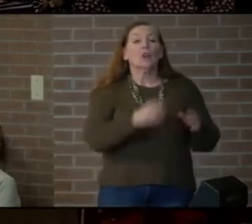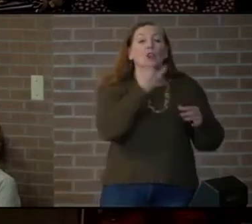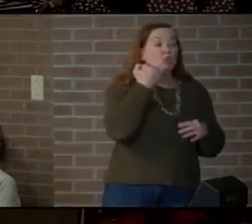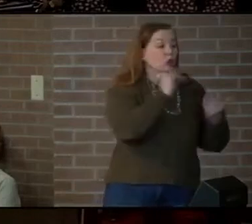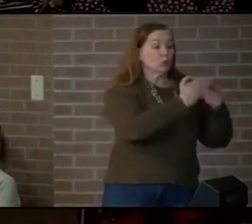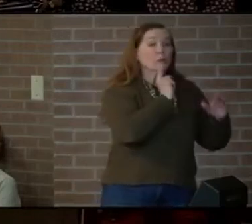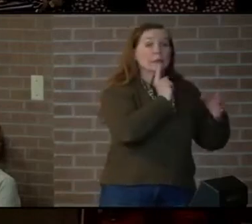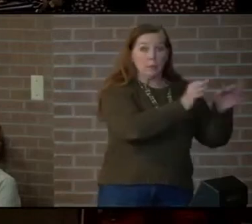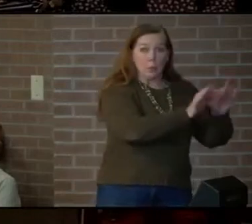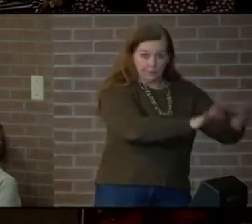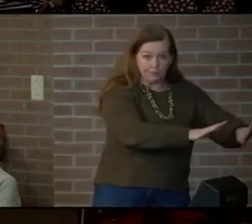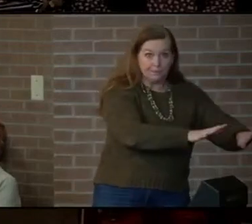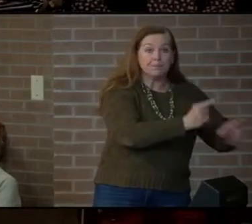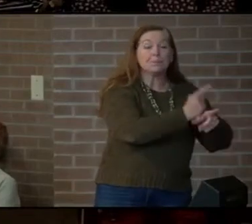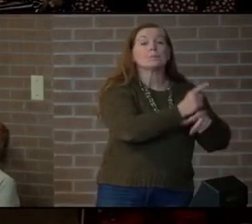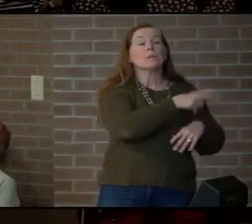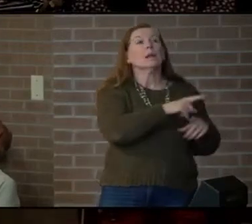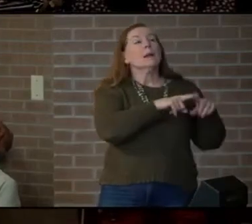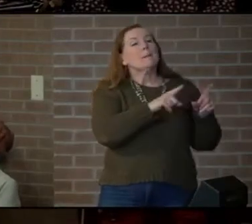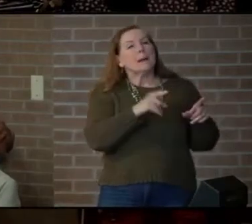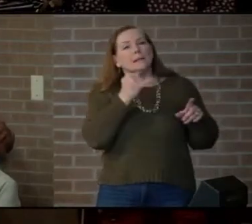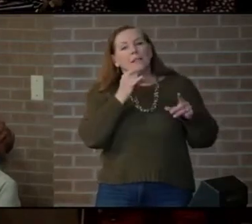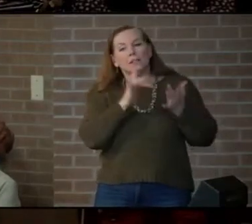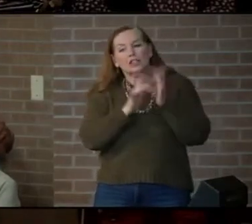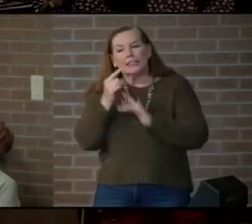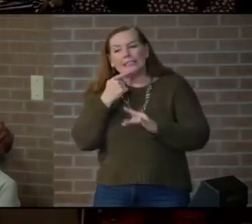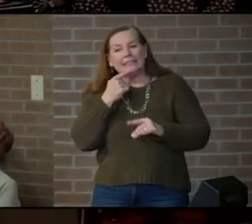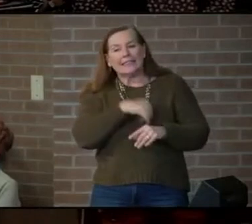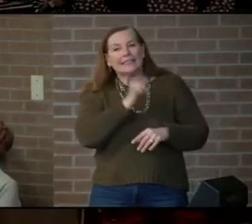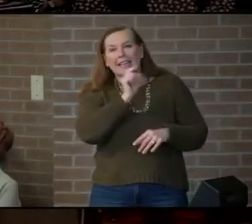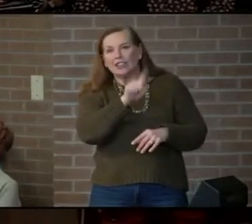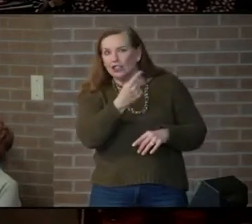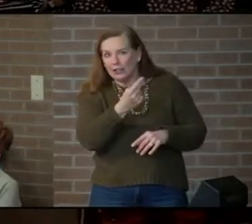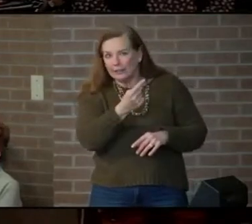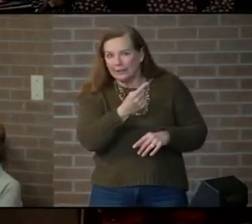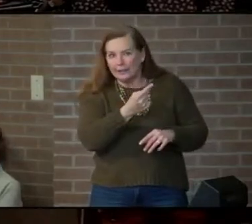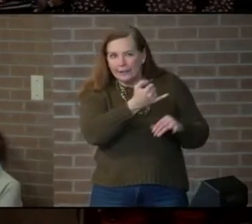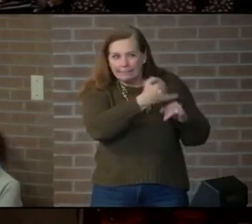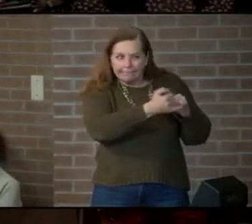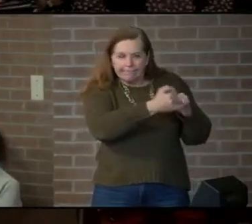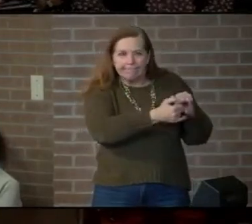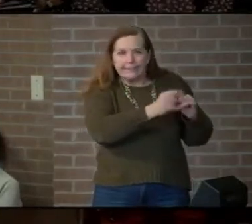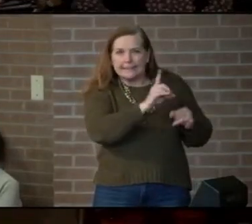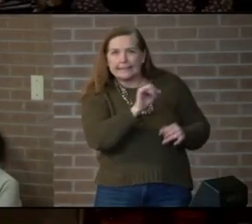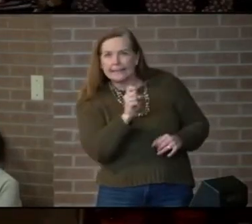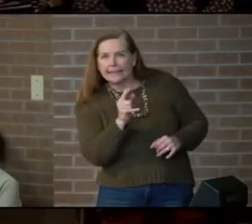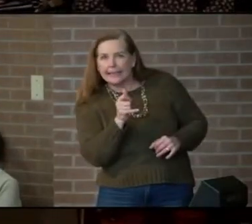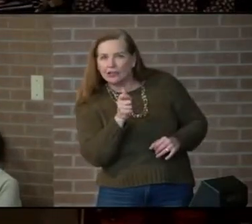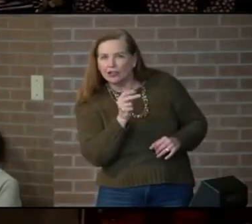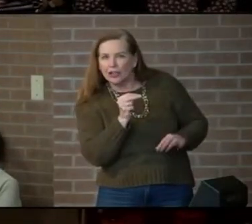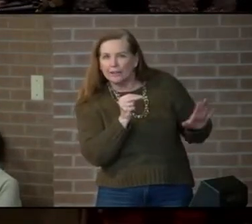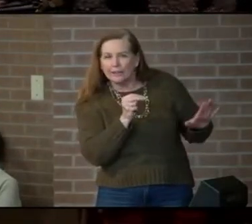that's Jesus recognizes it. But he just doesn't see it as the destination. He sees it as the